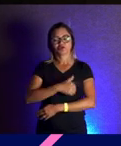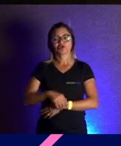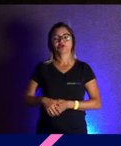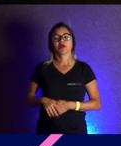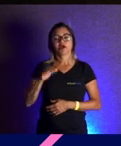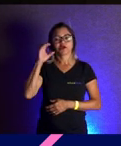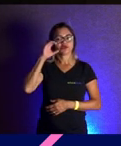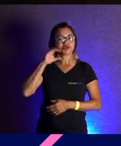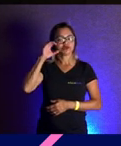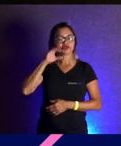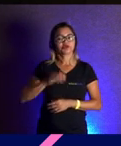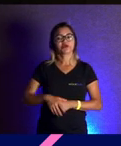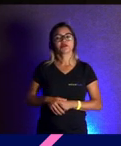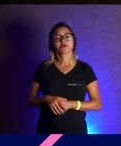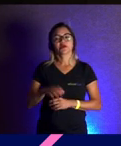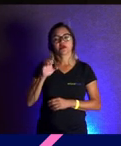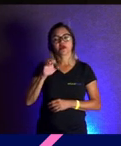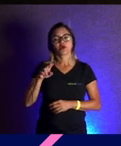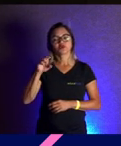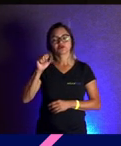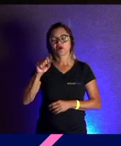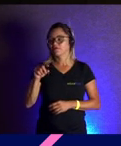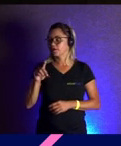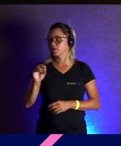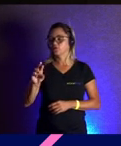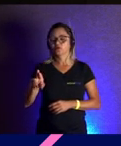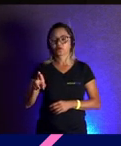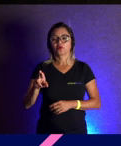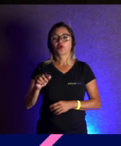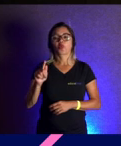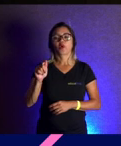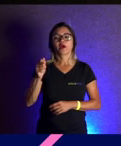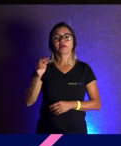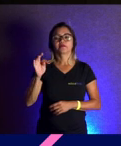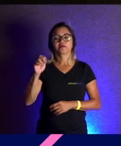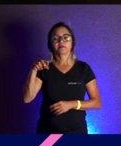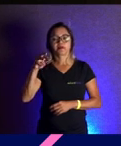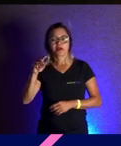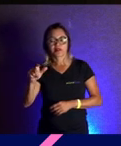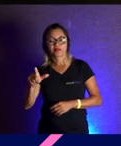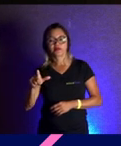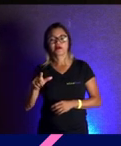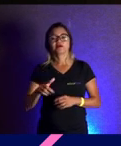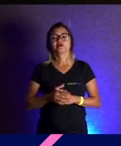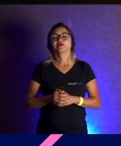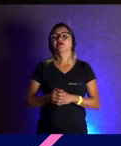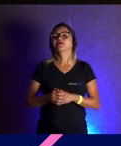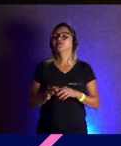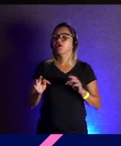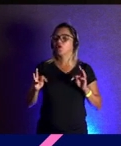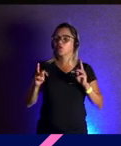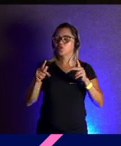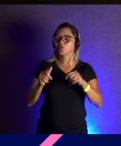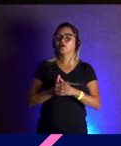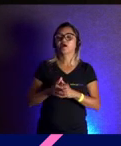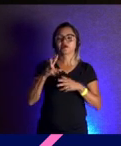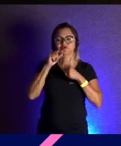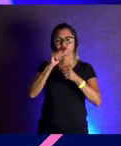state committed almost all the violence, and the insurgents or the guerrilla force committed 3%, 5%,